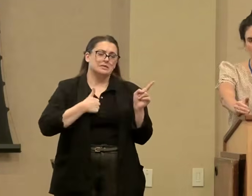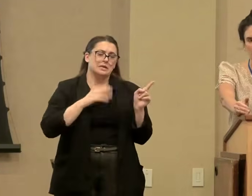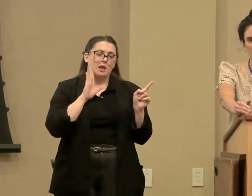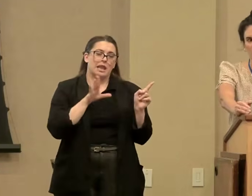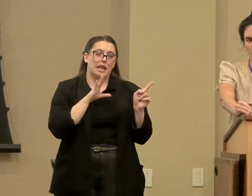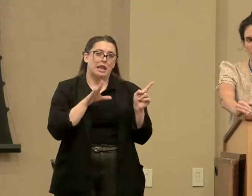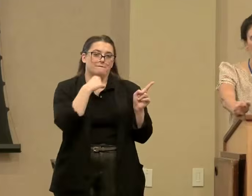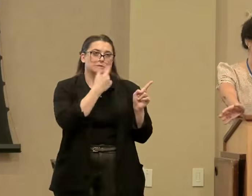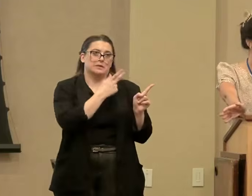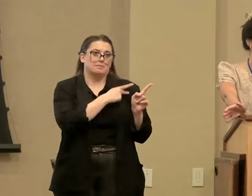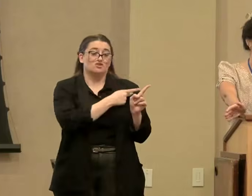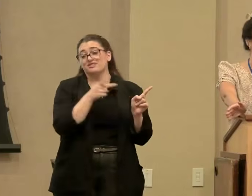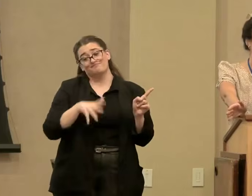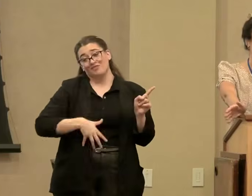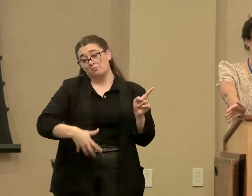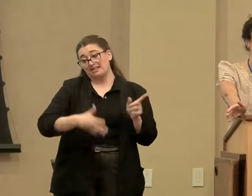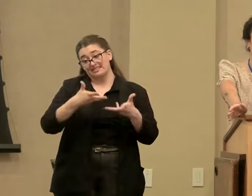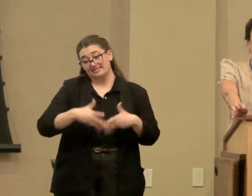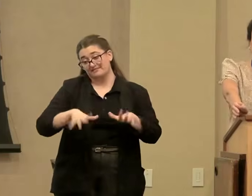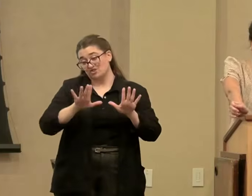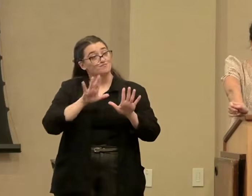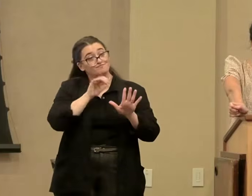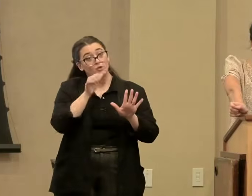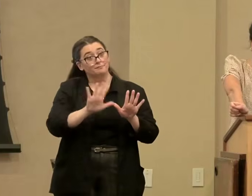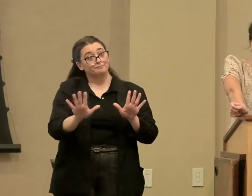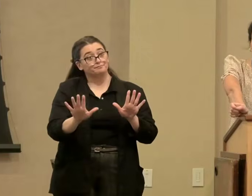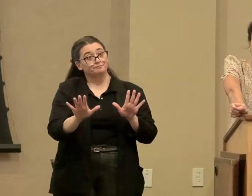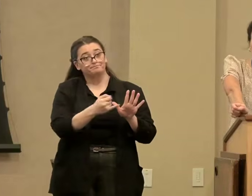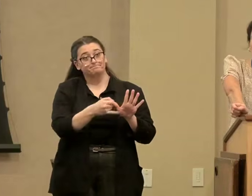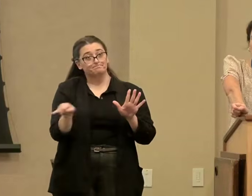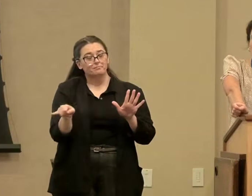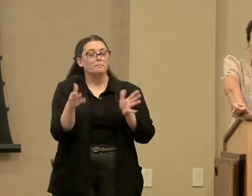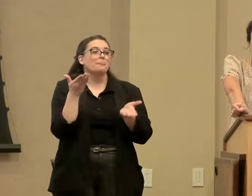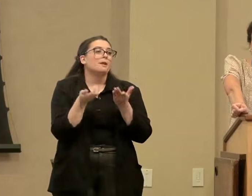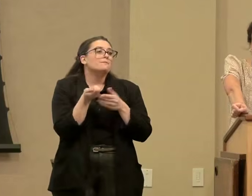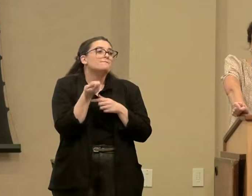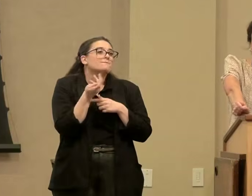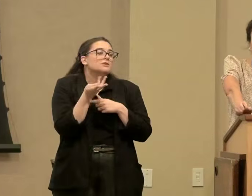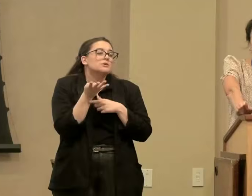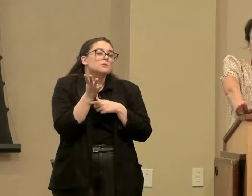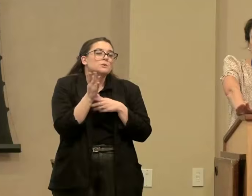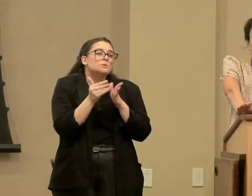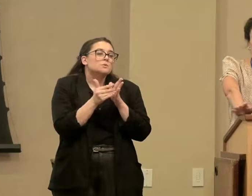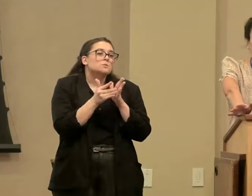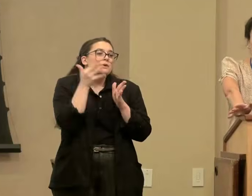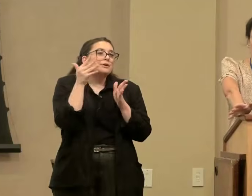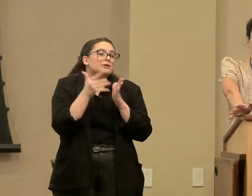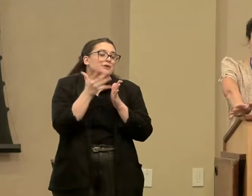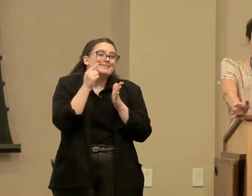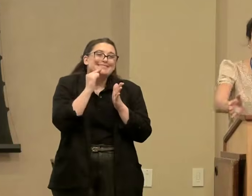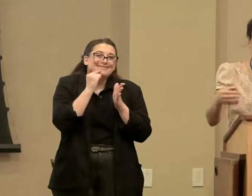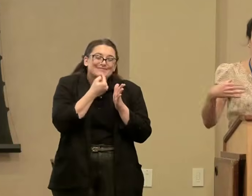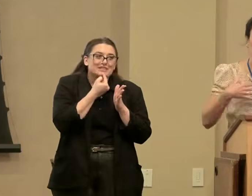my patients, you're done with pregnancy, don't do it. Now, there may be a few super